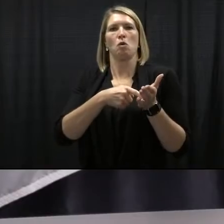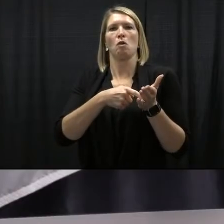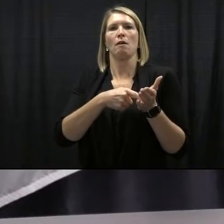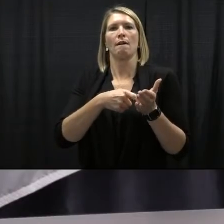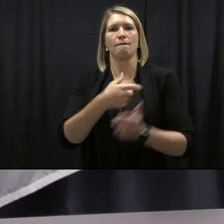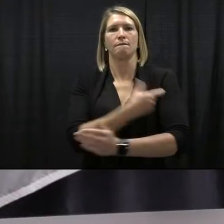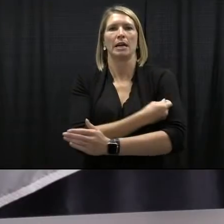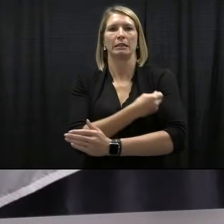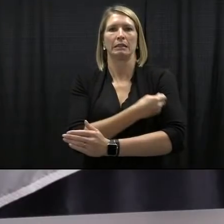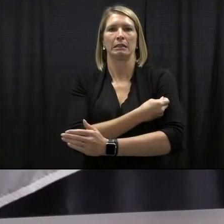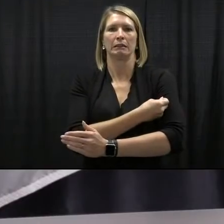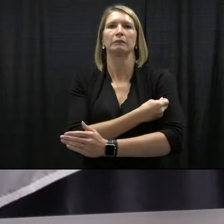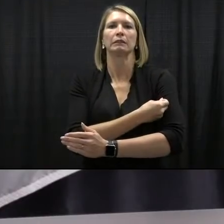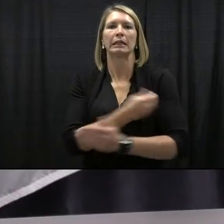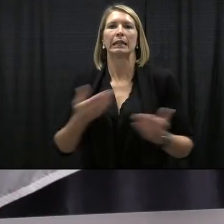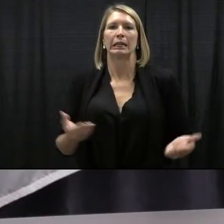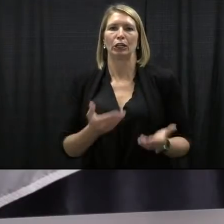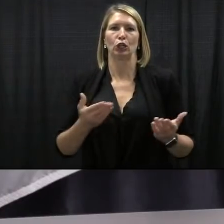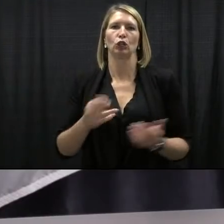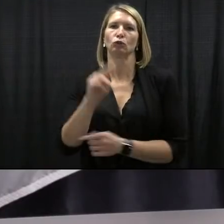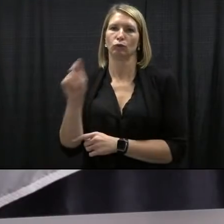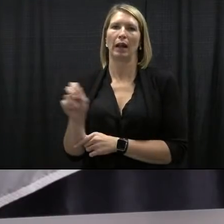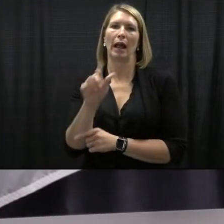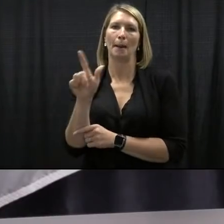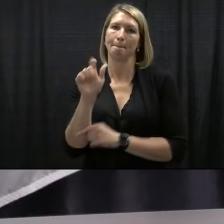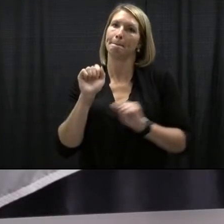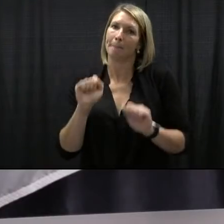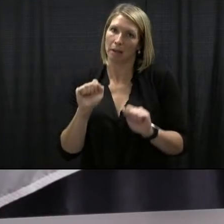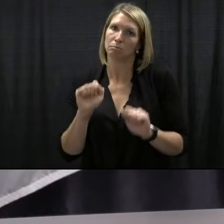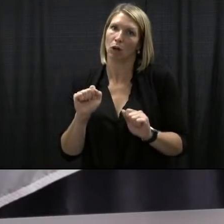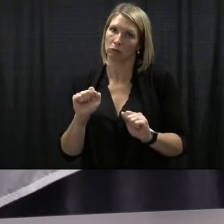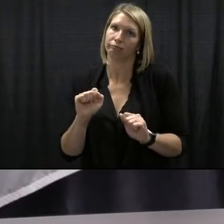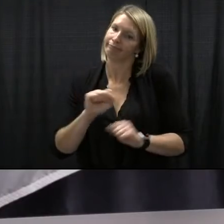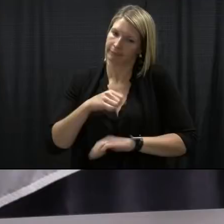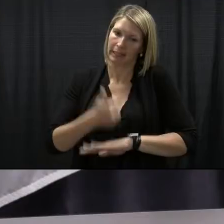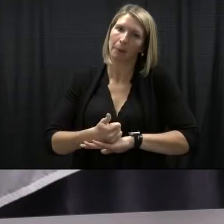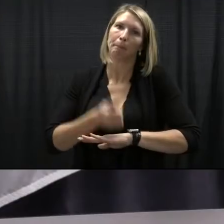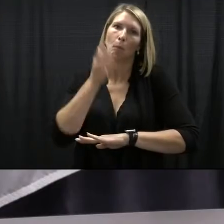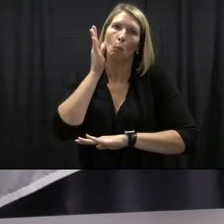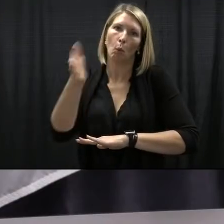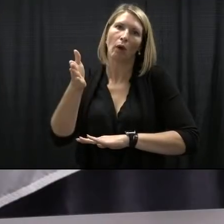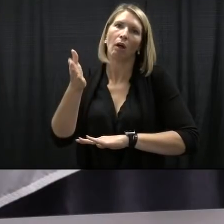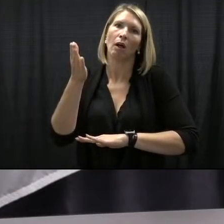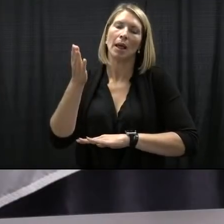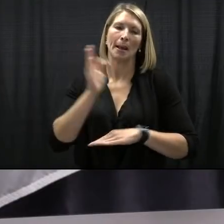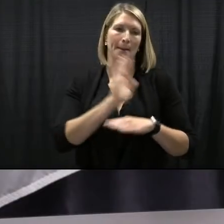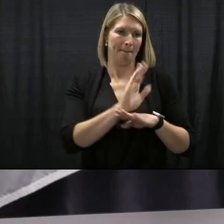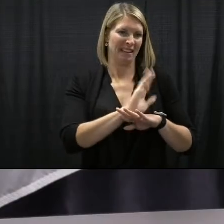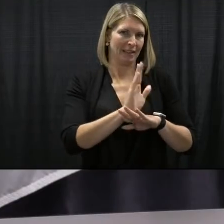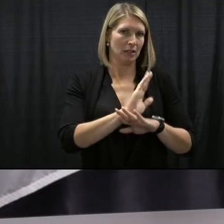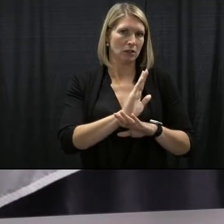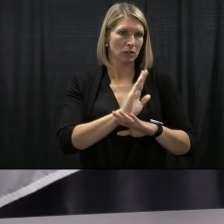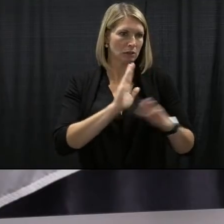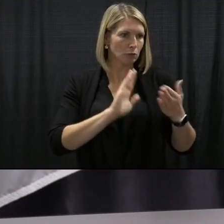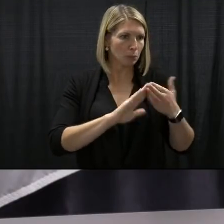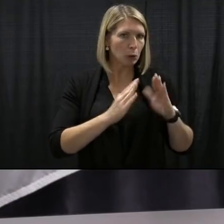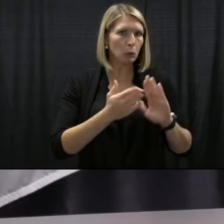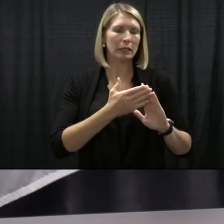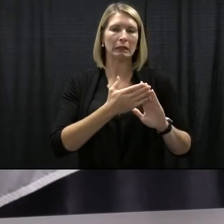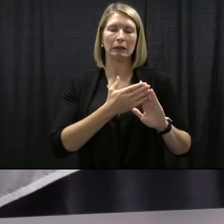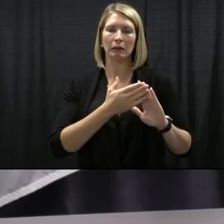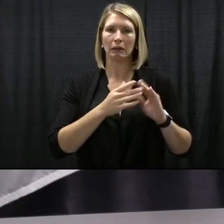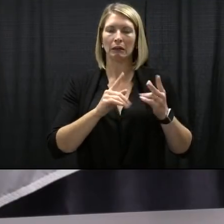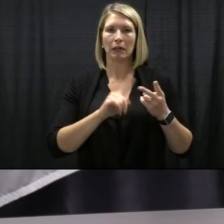province. As a government, we feel it's our responsibility to protect the people that we serve, and we are moving